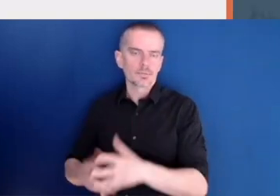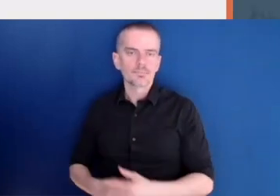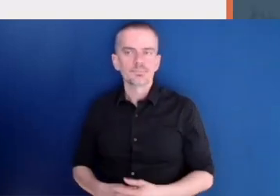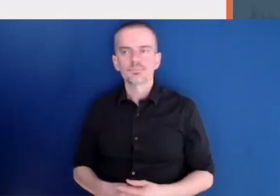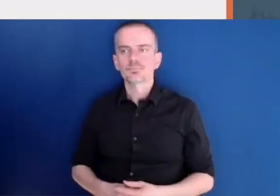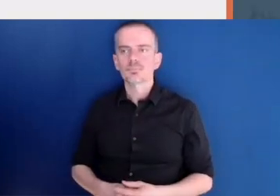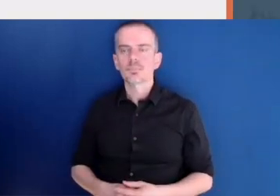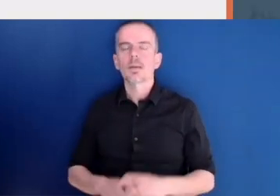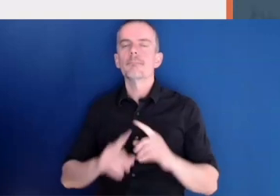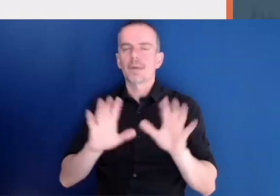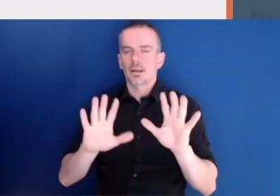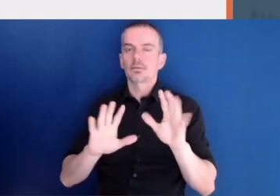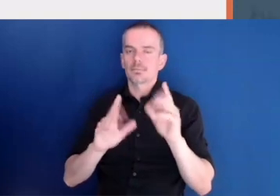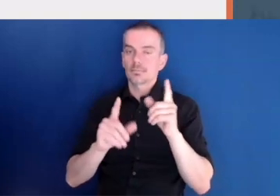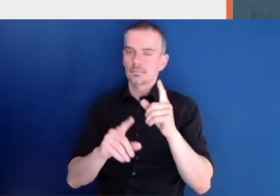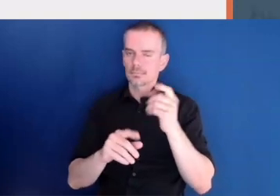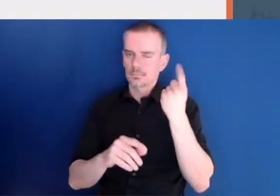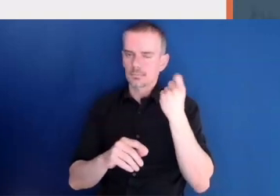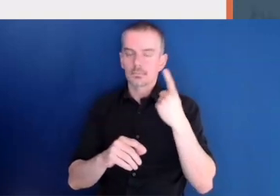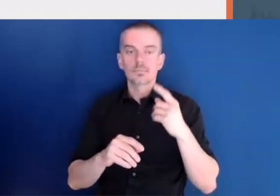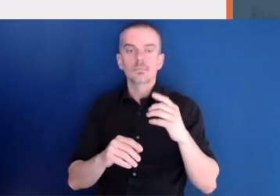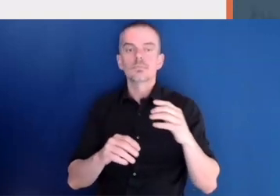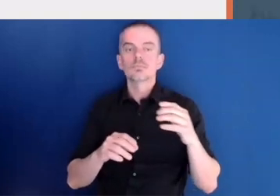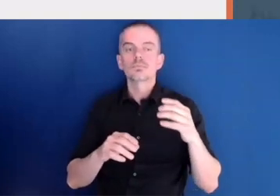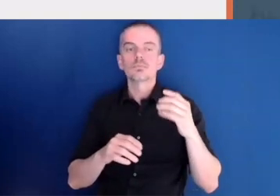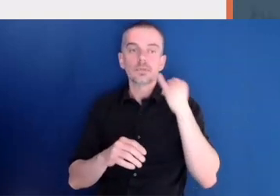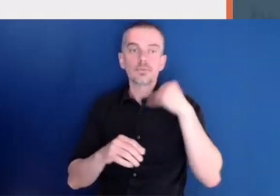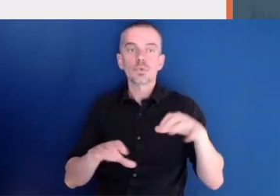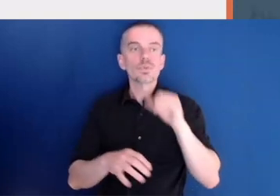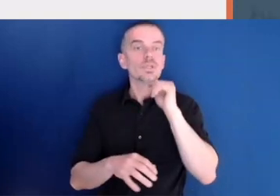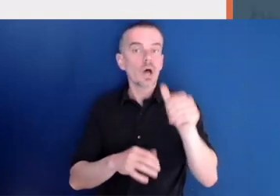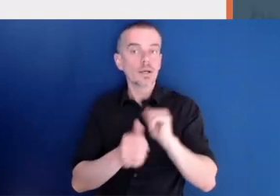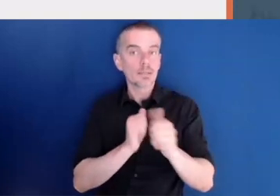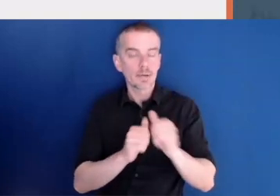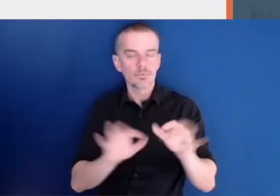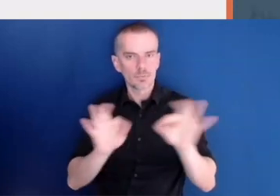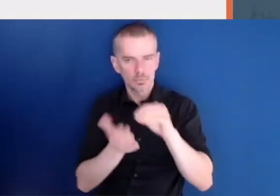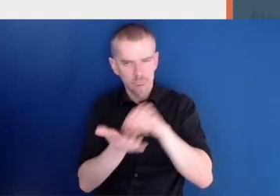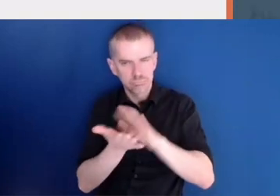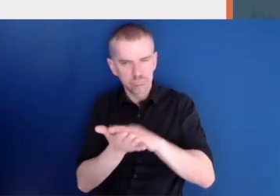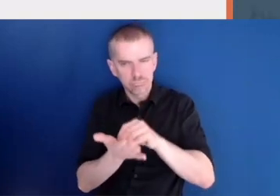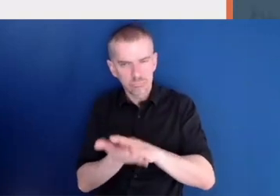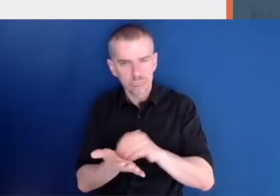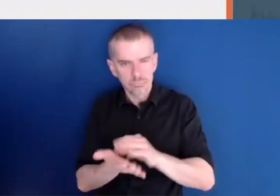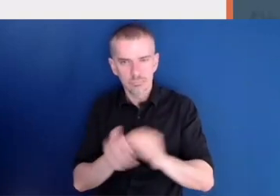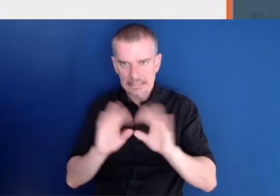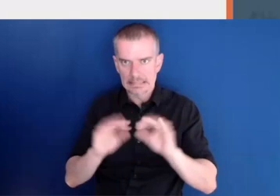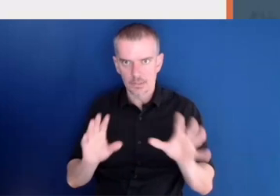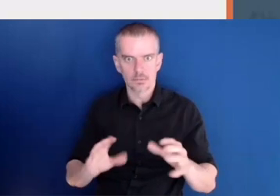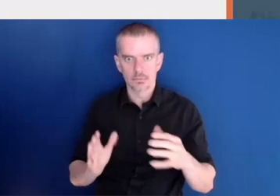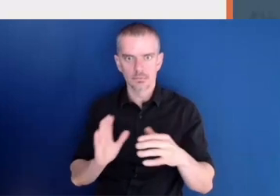that when you're carrying out the non-competitive procurement process, that you're documenting it along the way, right? So we're